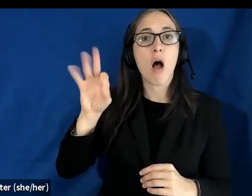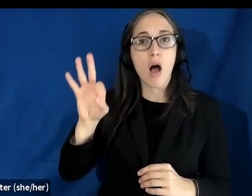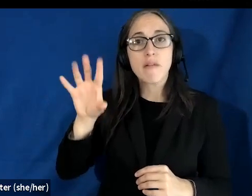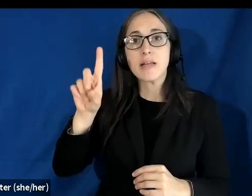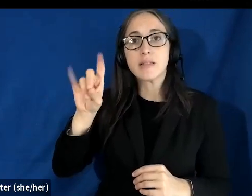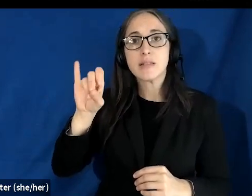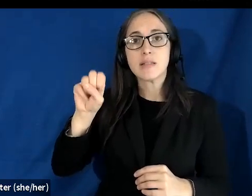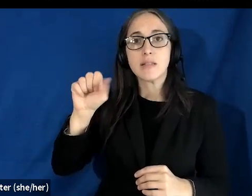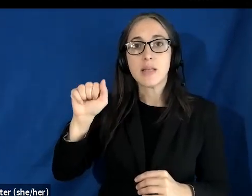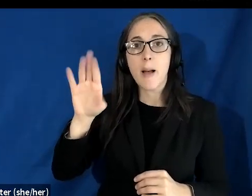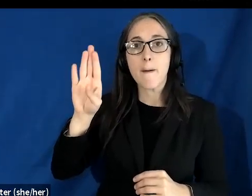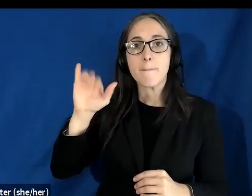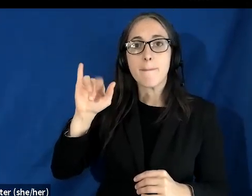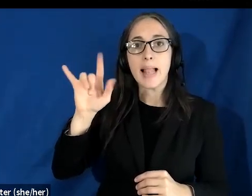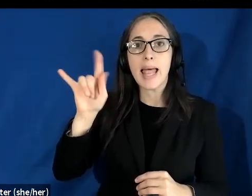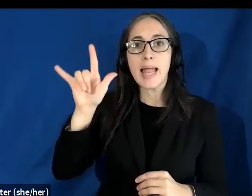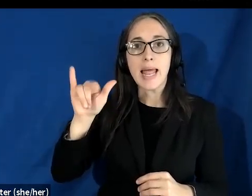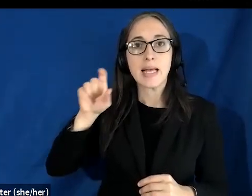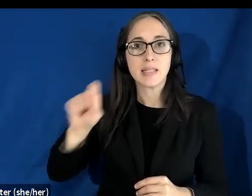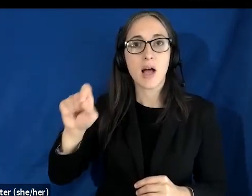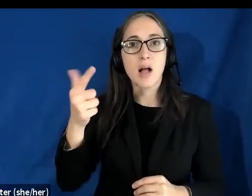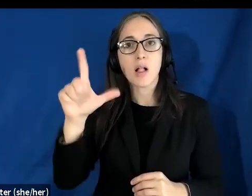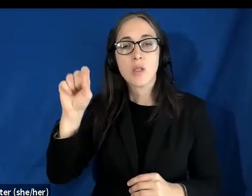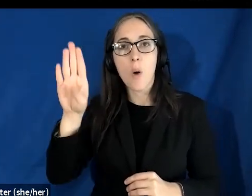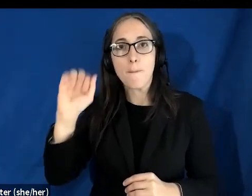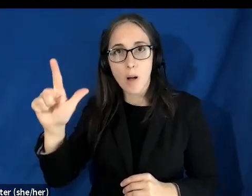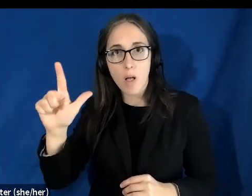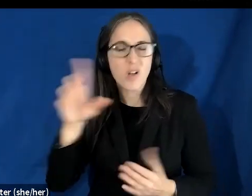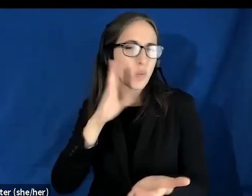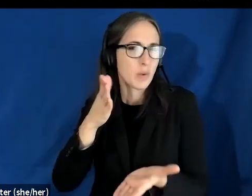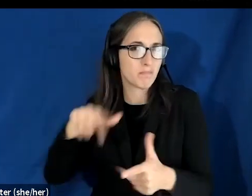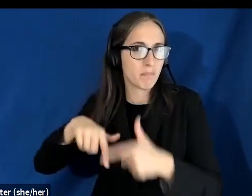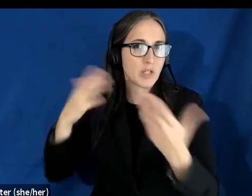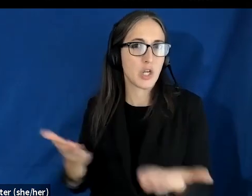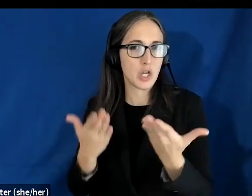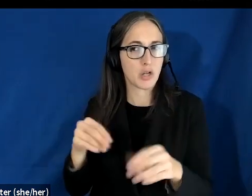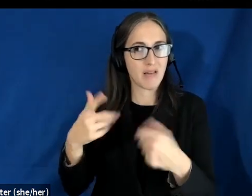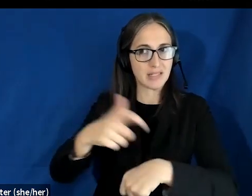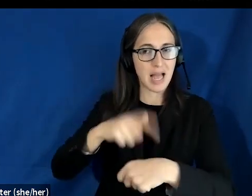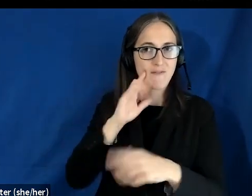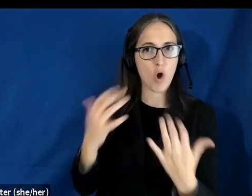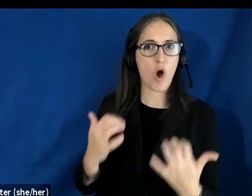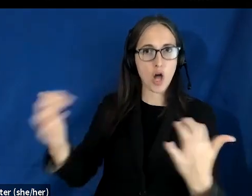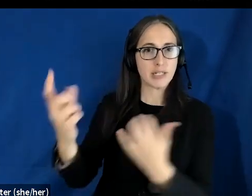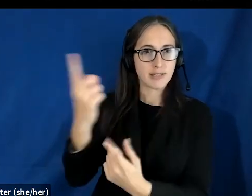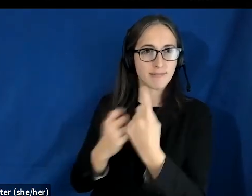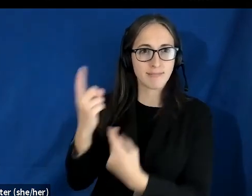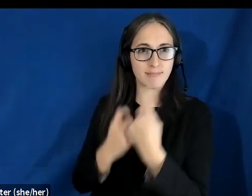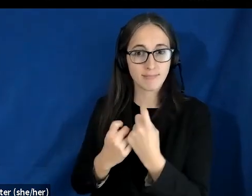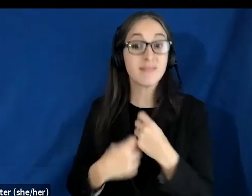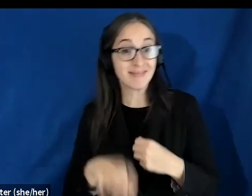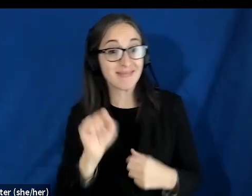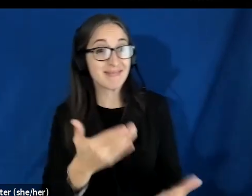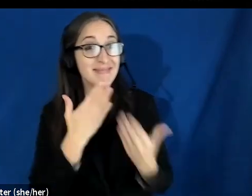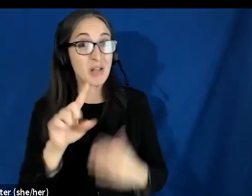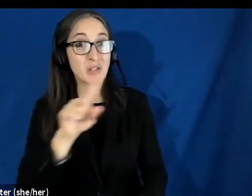pause here to just give some time for the audience to ask questions. Great. Thank you so much, Zuby. We do have a few questions